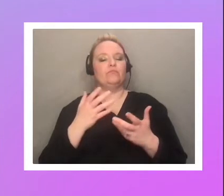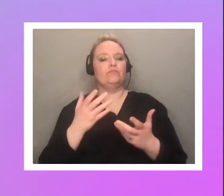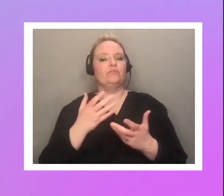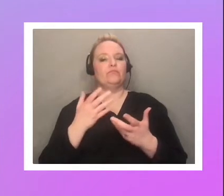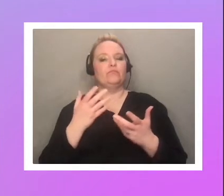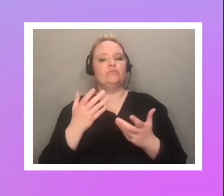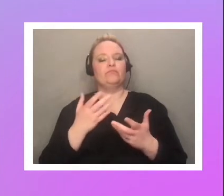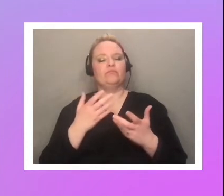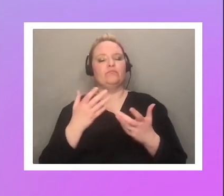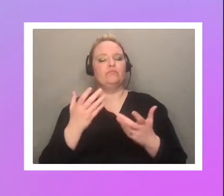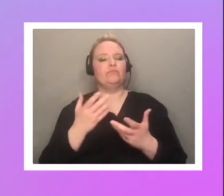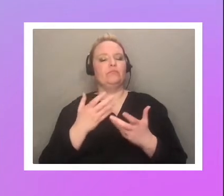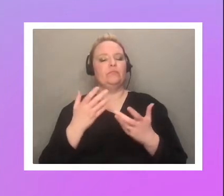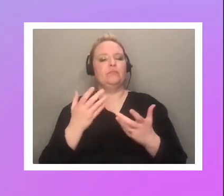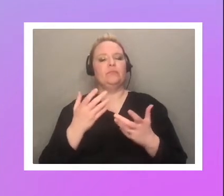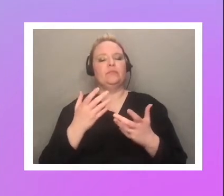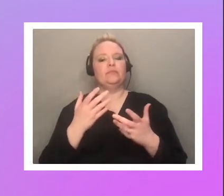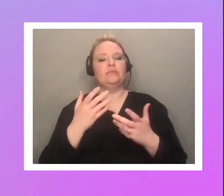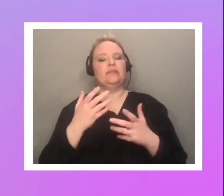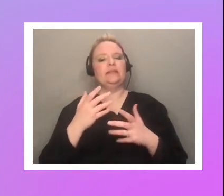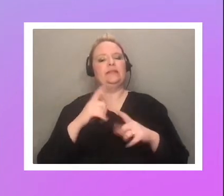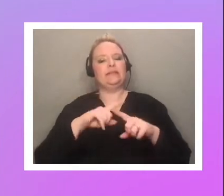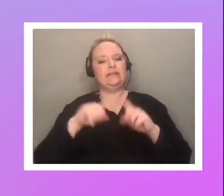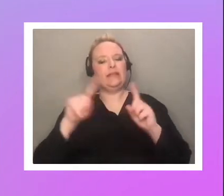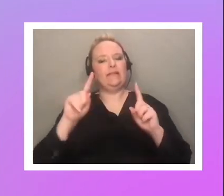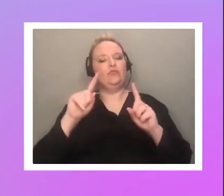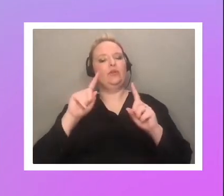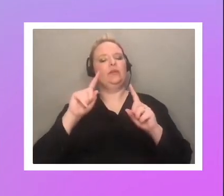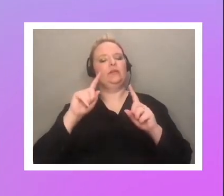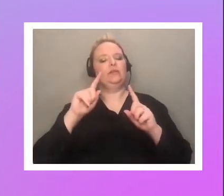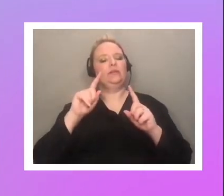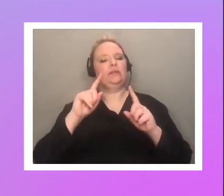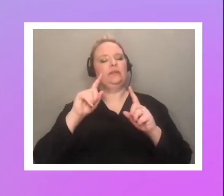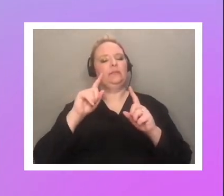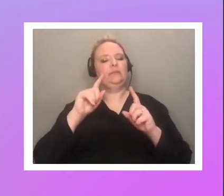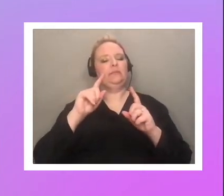different sort of accessibility test automation pyramid.